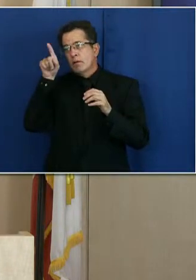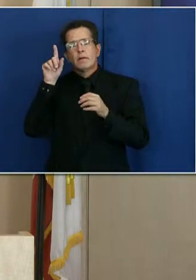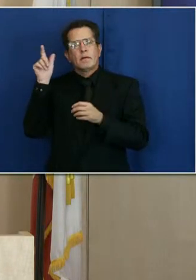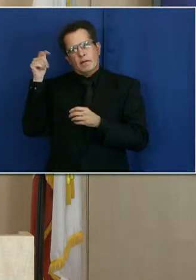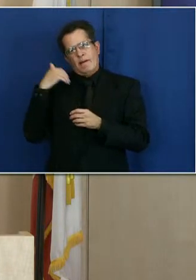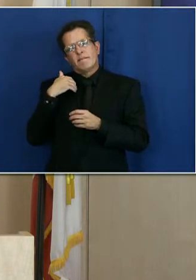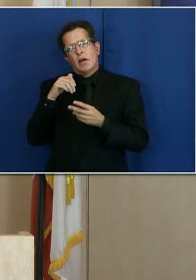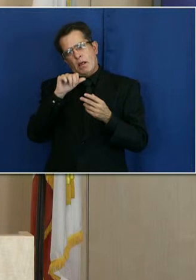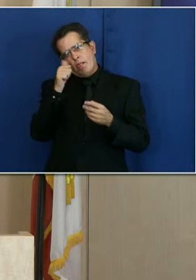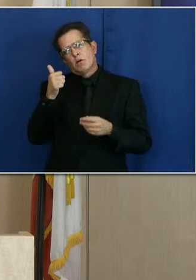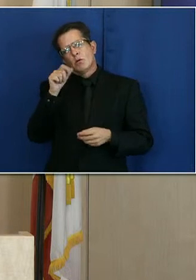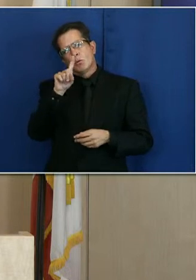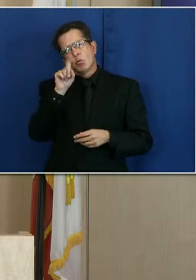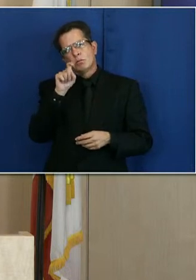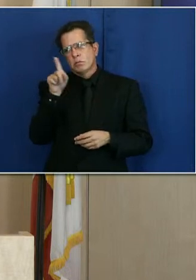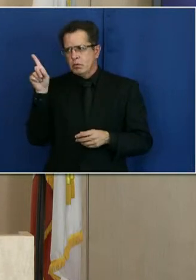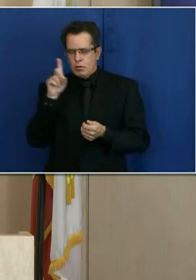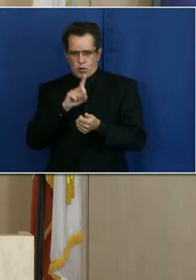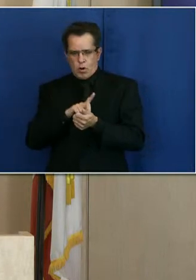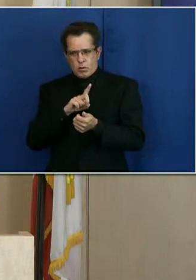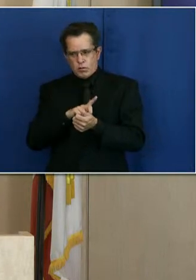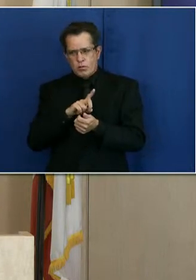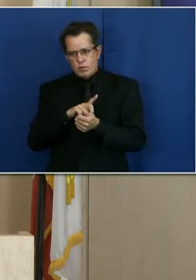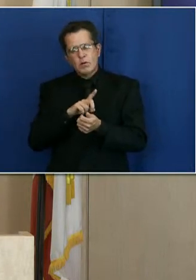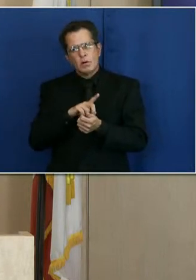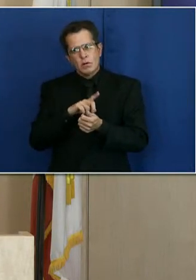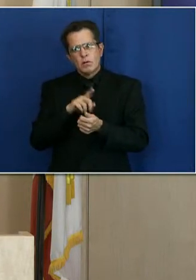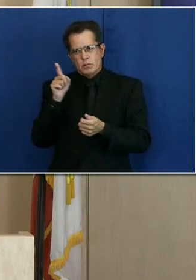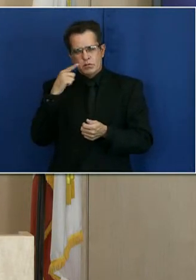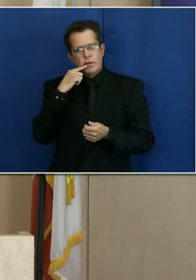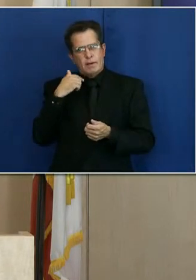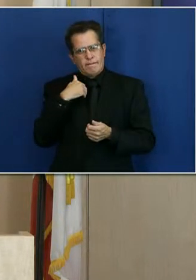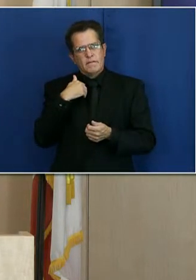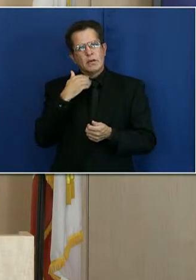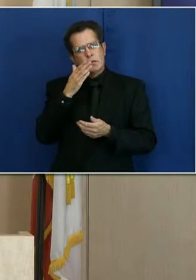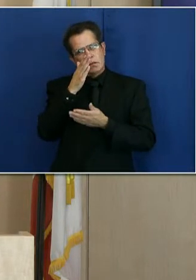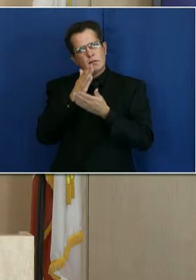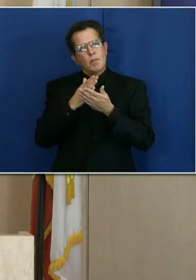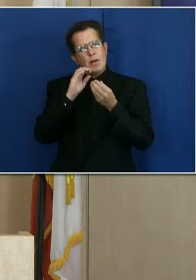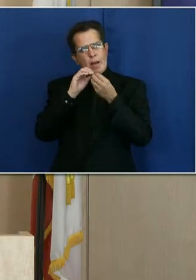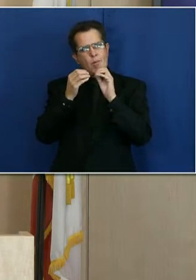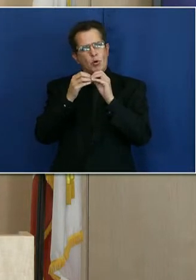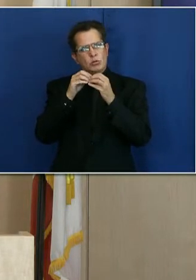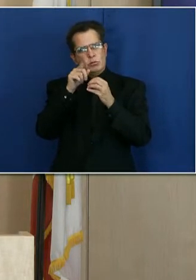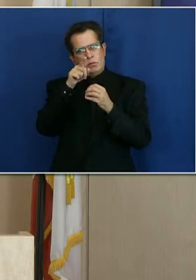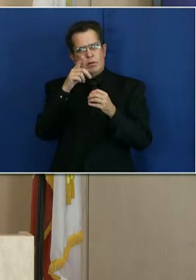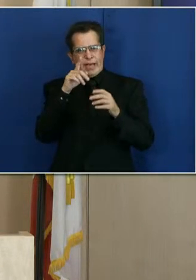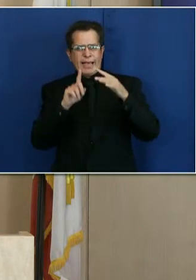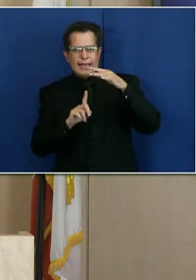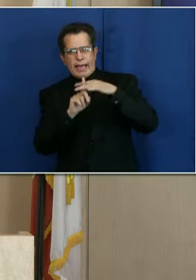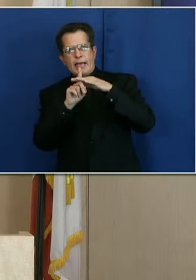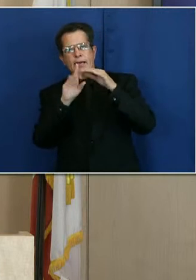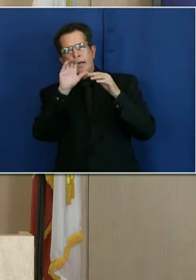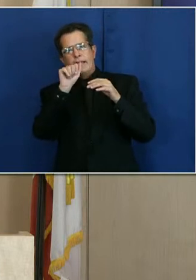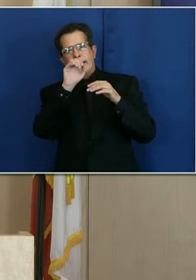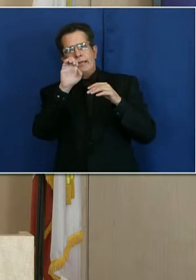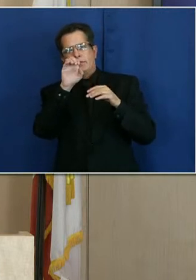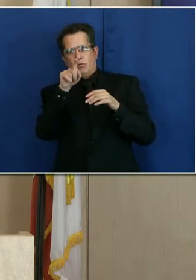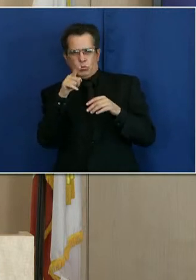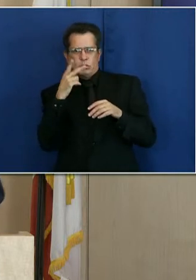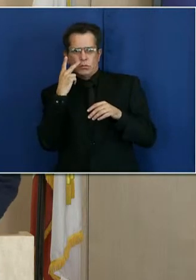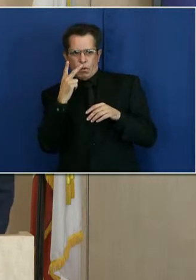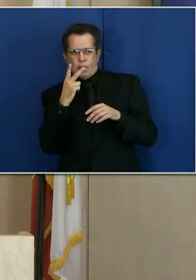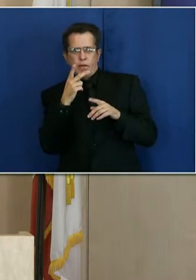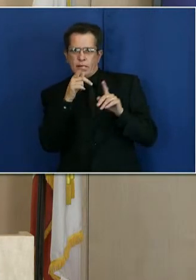little earlier in terms of the number of cases detected that have, I guess you could say, spilled over from